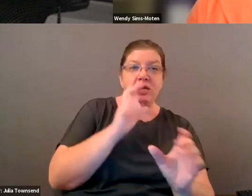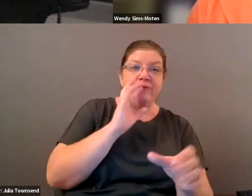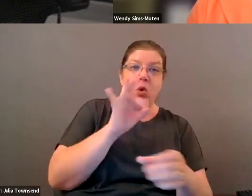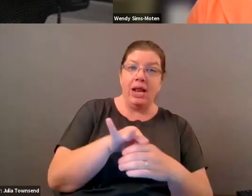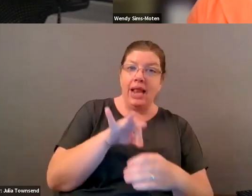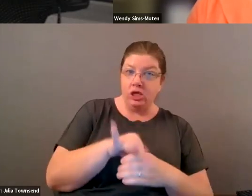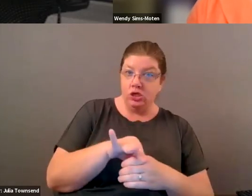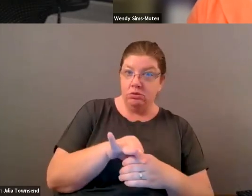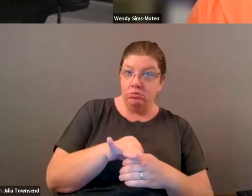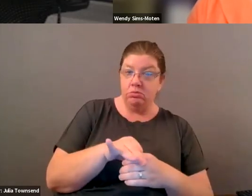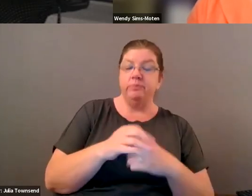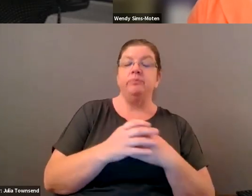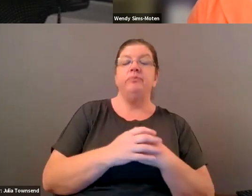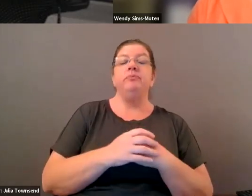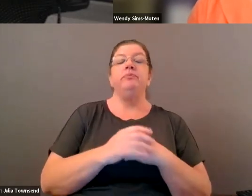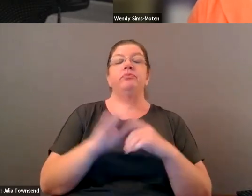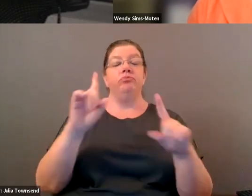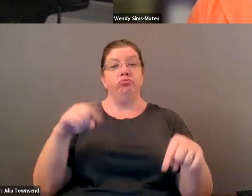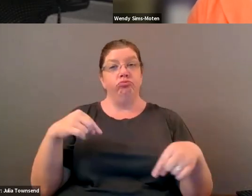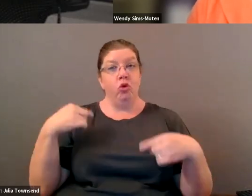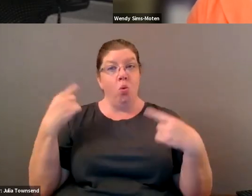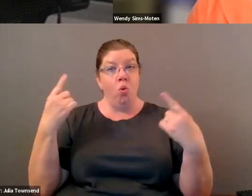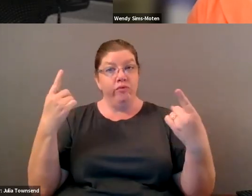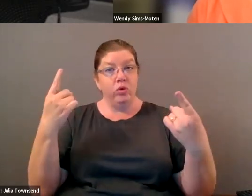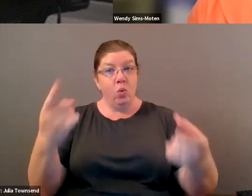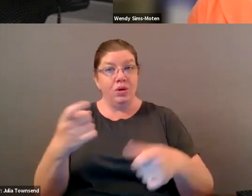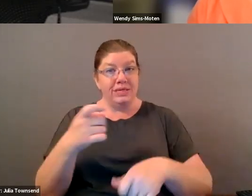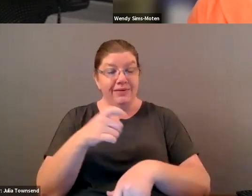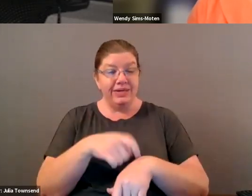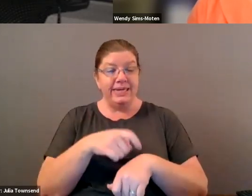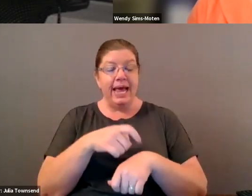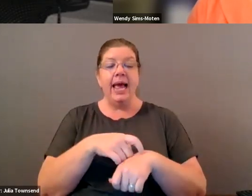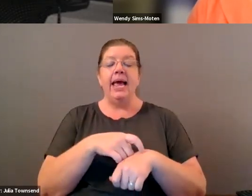elections. Over the course of time,